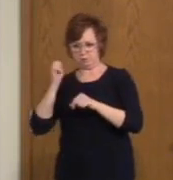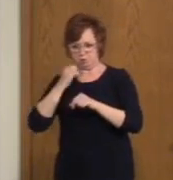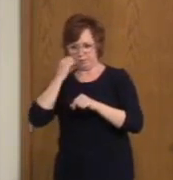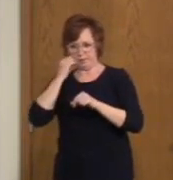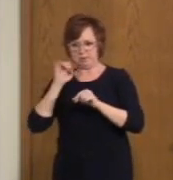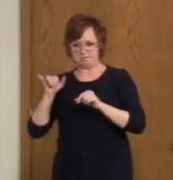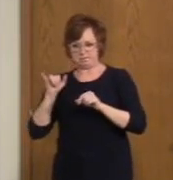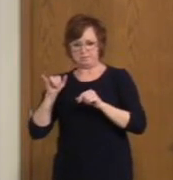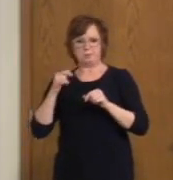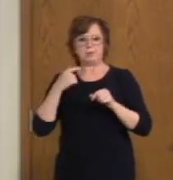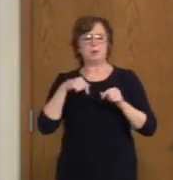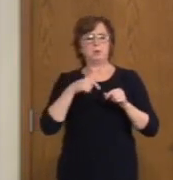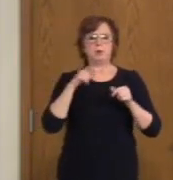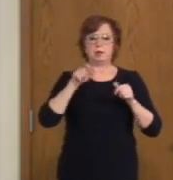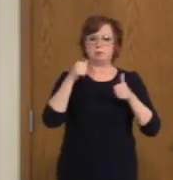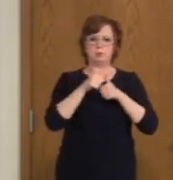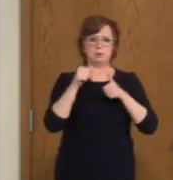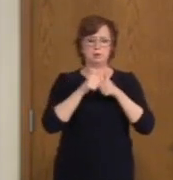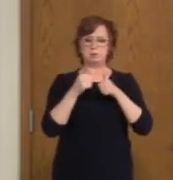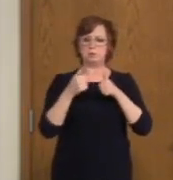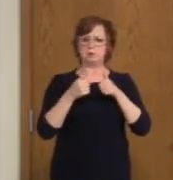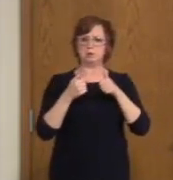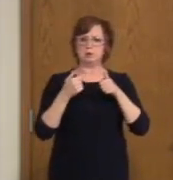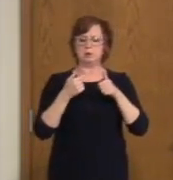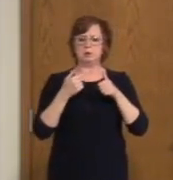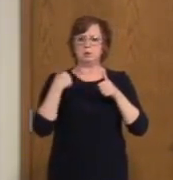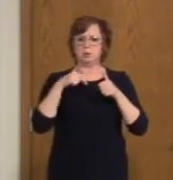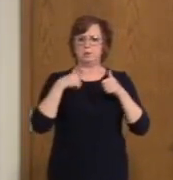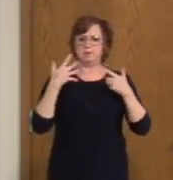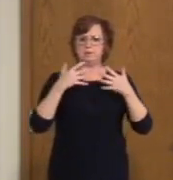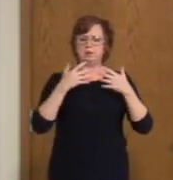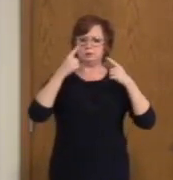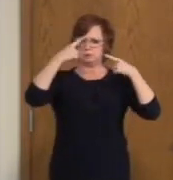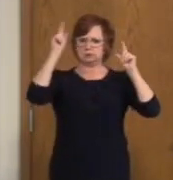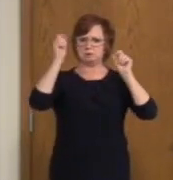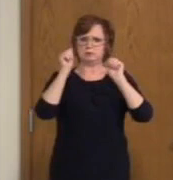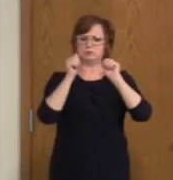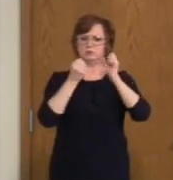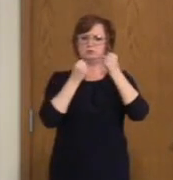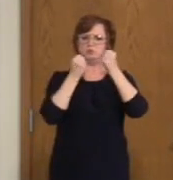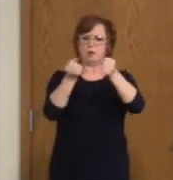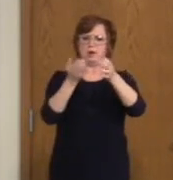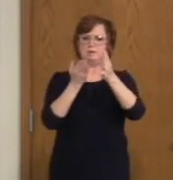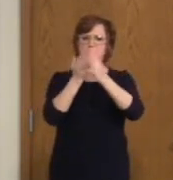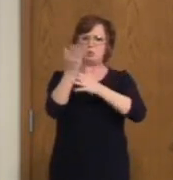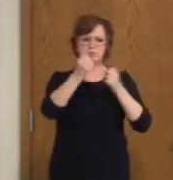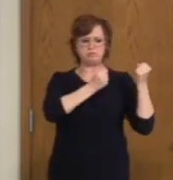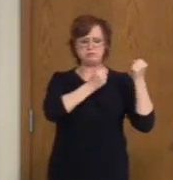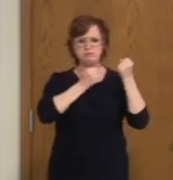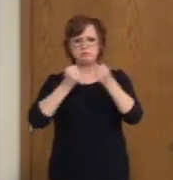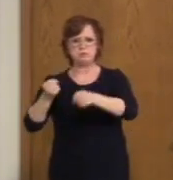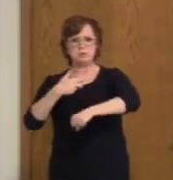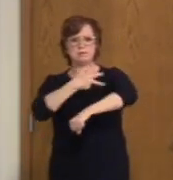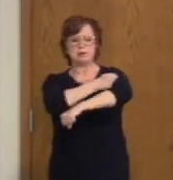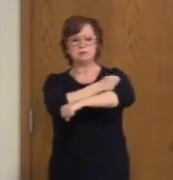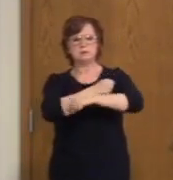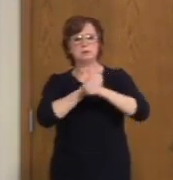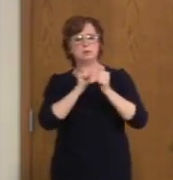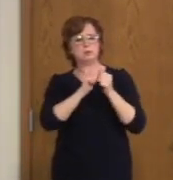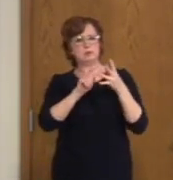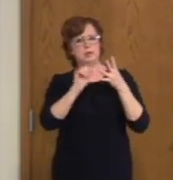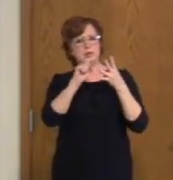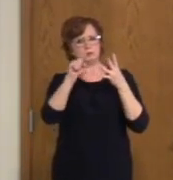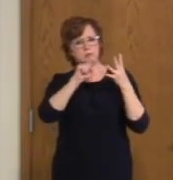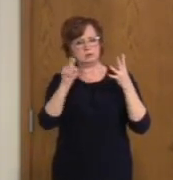program of delivering AstraZeneca ultimately to primarily to individuals 58 and older in